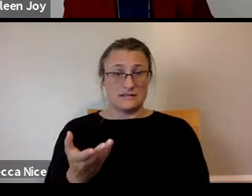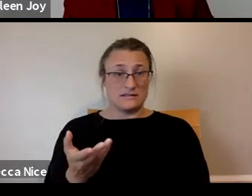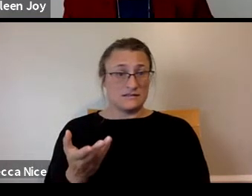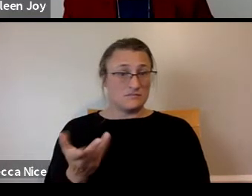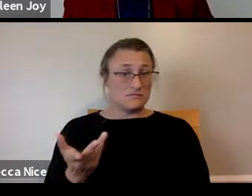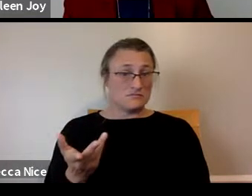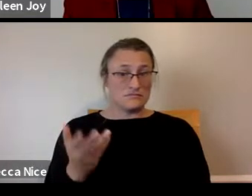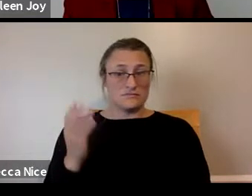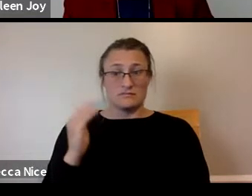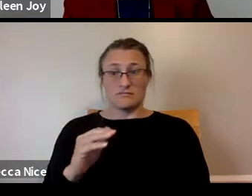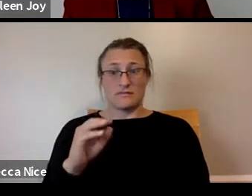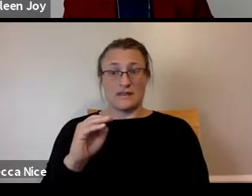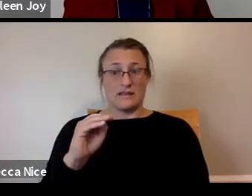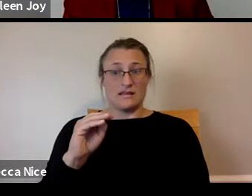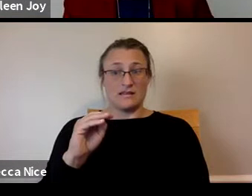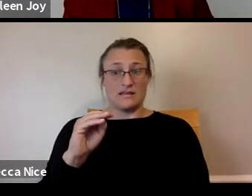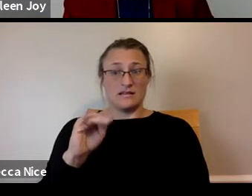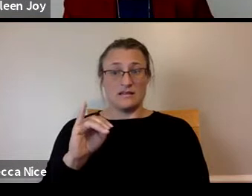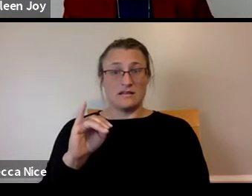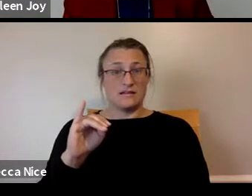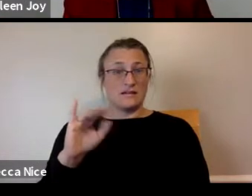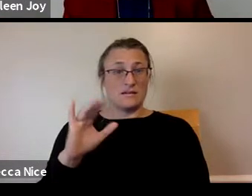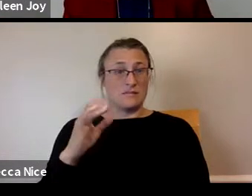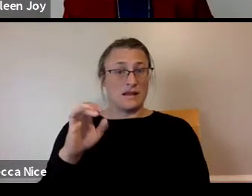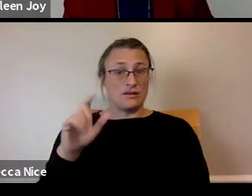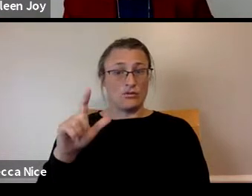Or Michael Moss.